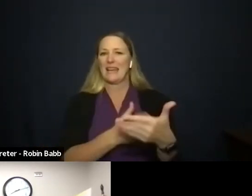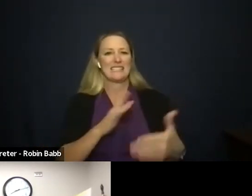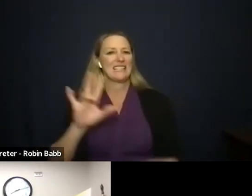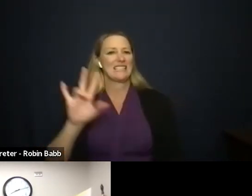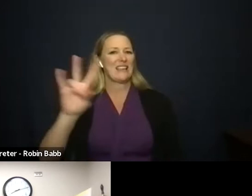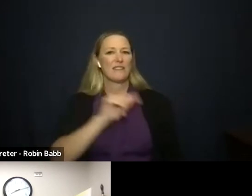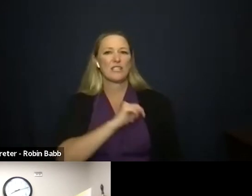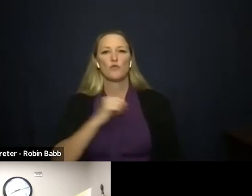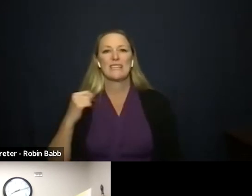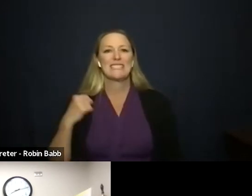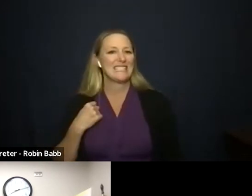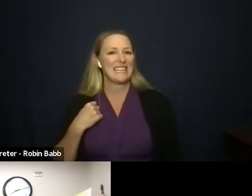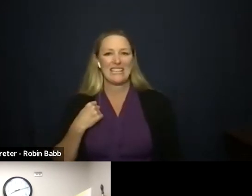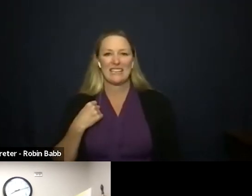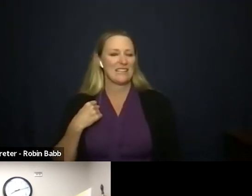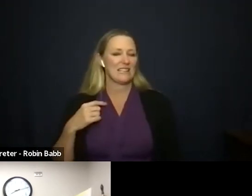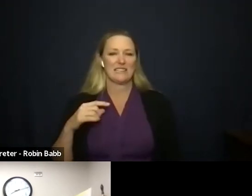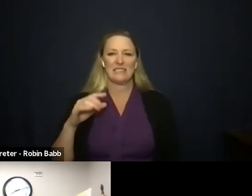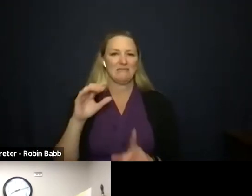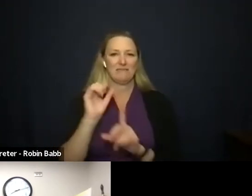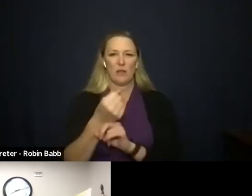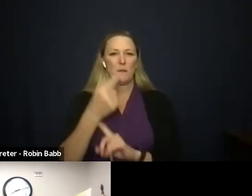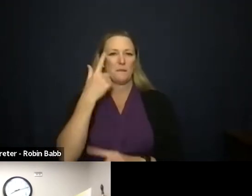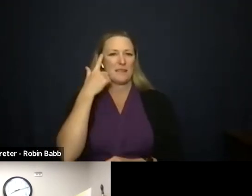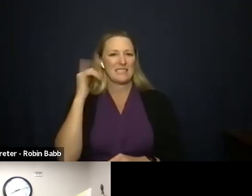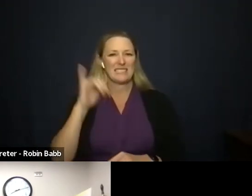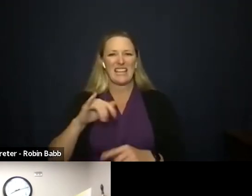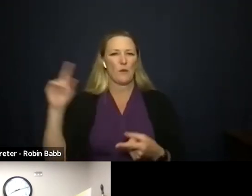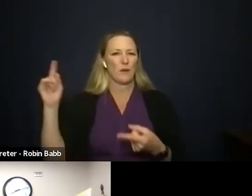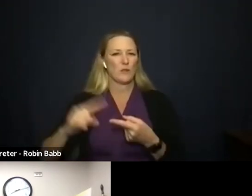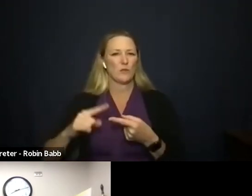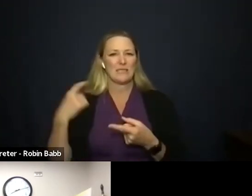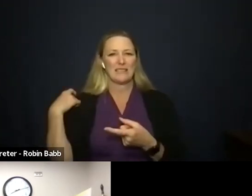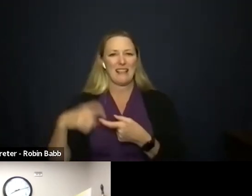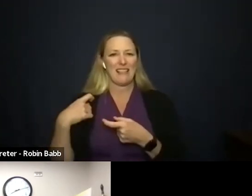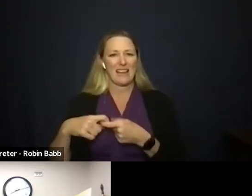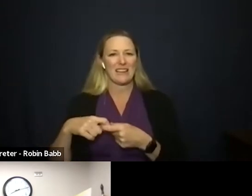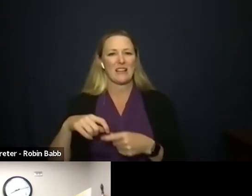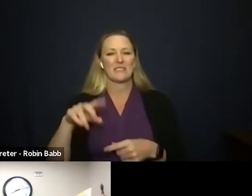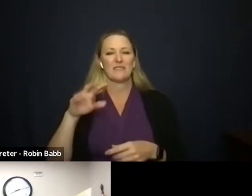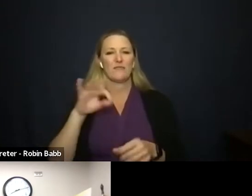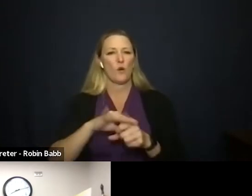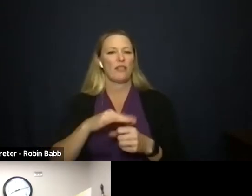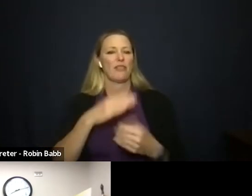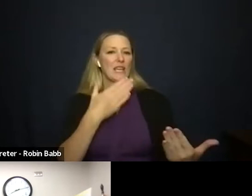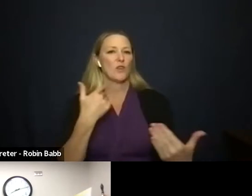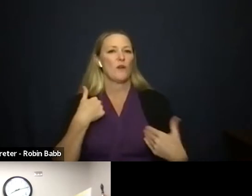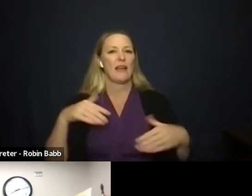trustee scenario um because it dilutes the latinx vote thank you i yield my time